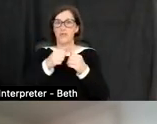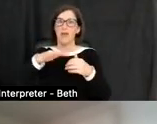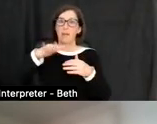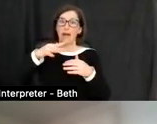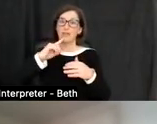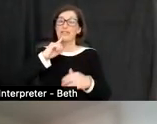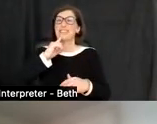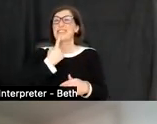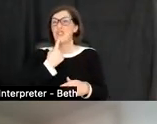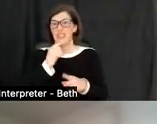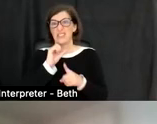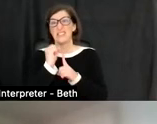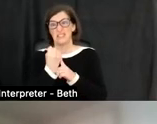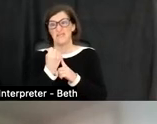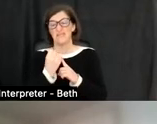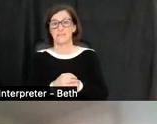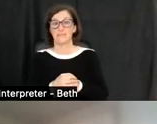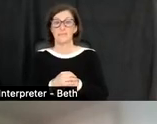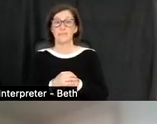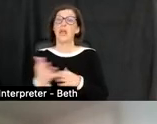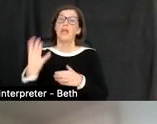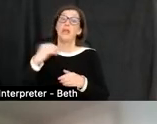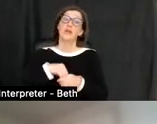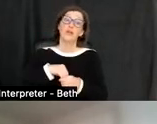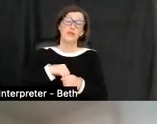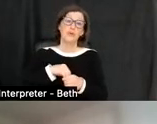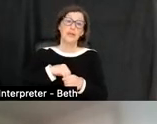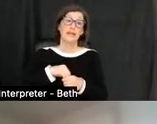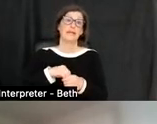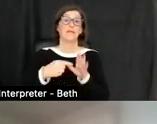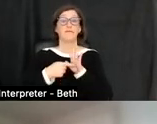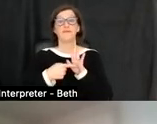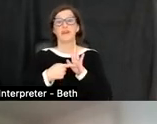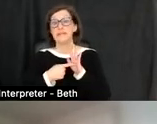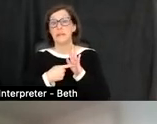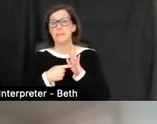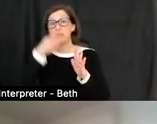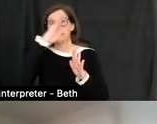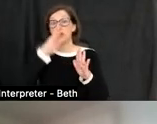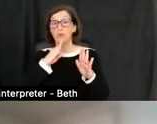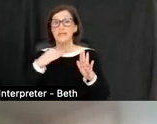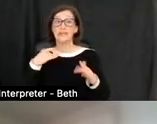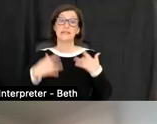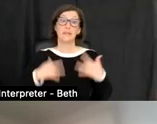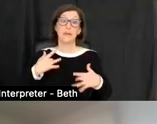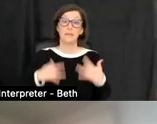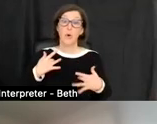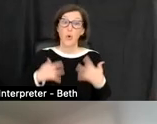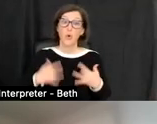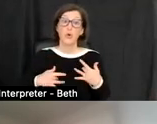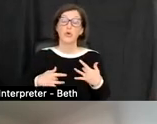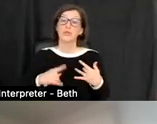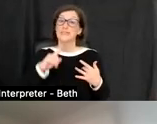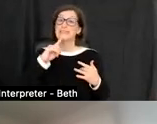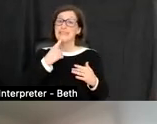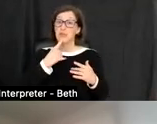severe symptoms. These would include conditions like bipolar disorders, severe